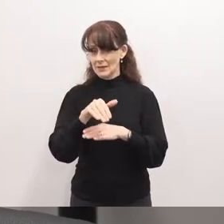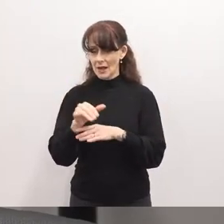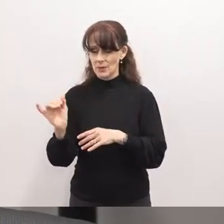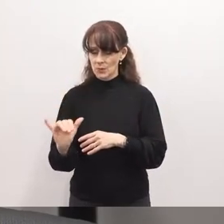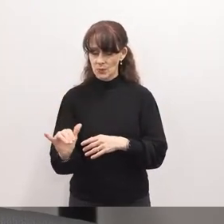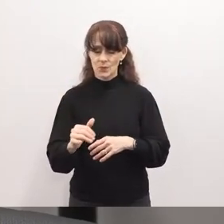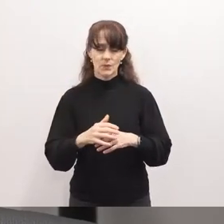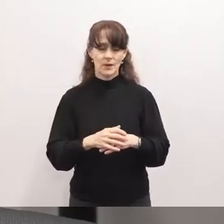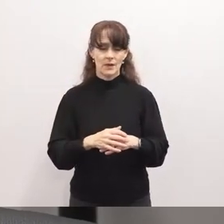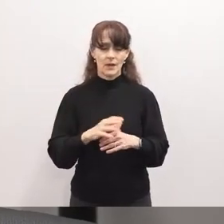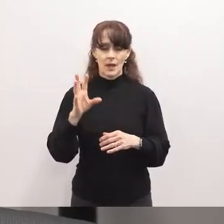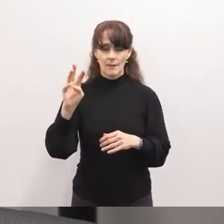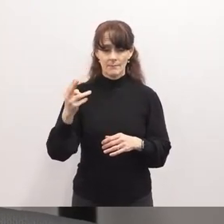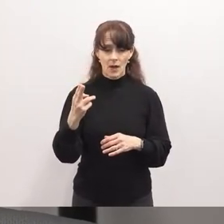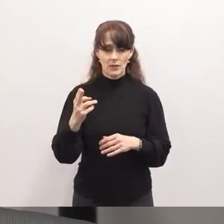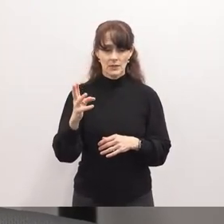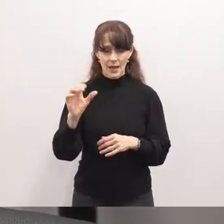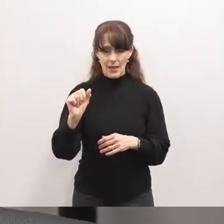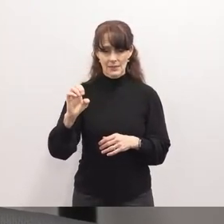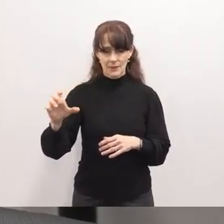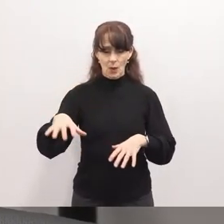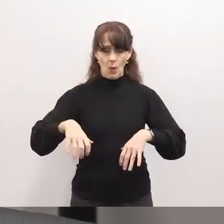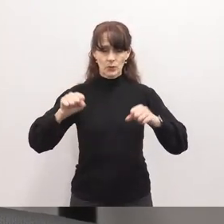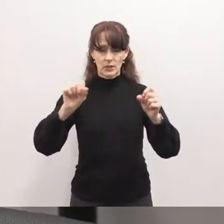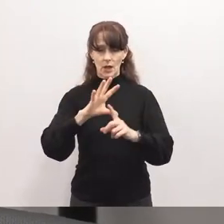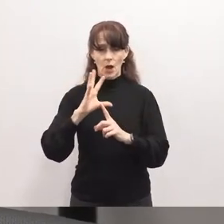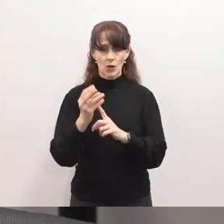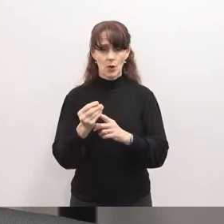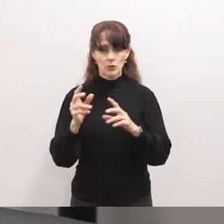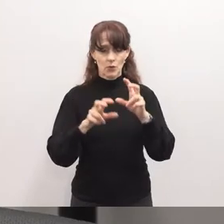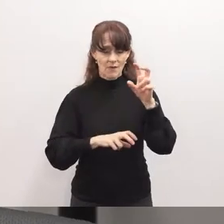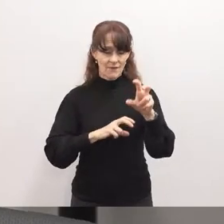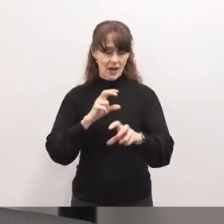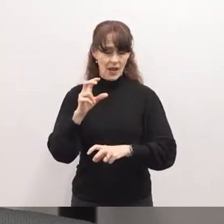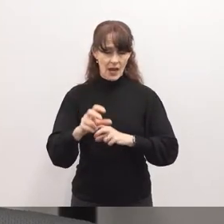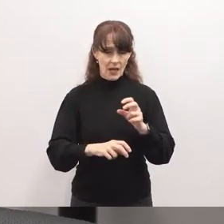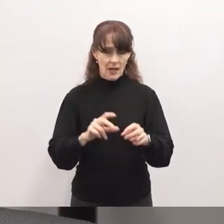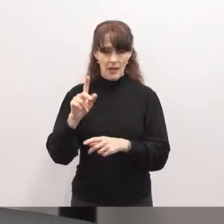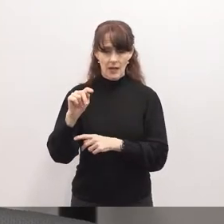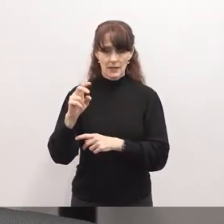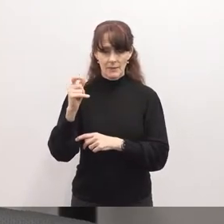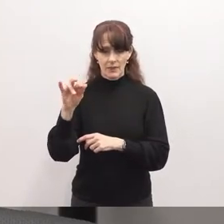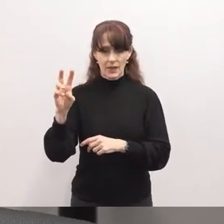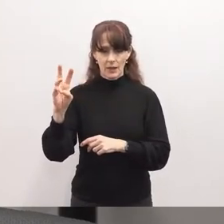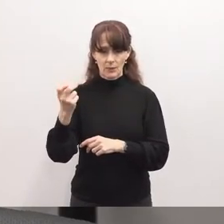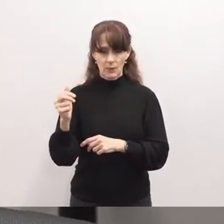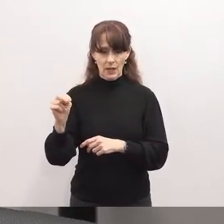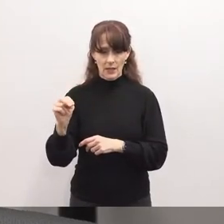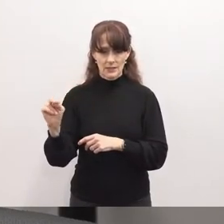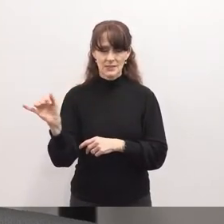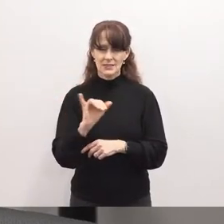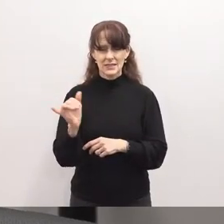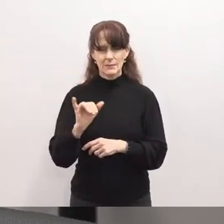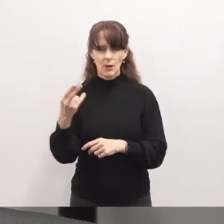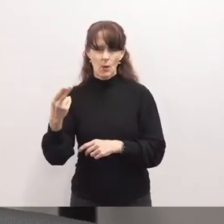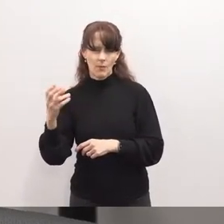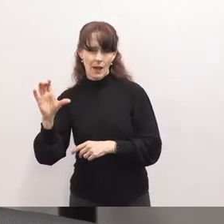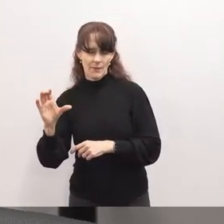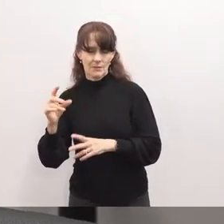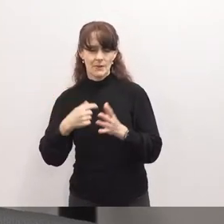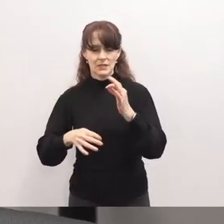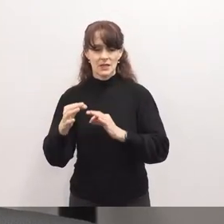be hosting our annual intercultural fair with our Commission of Organizations, Timothy Nguyen, very similar to the homecoming fair, but instead of